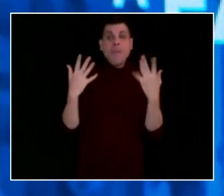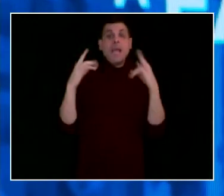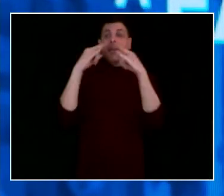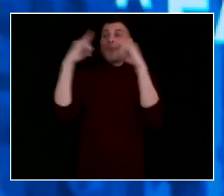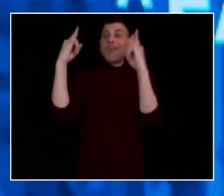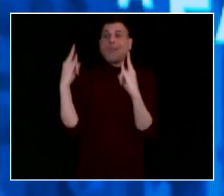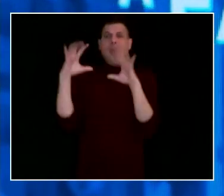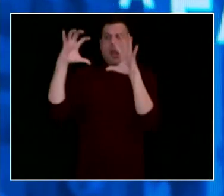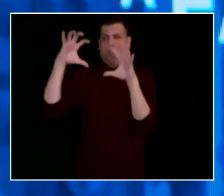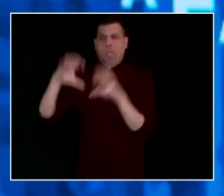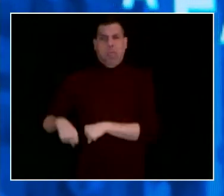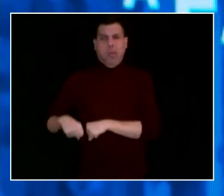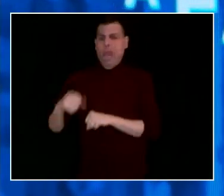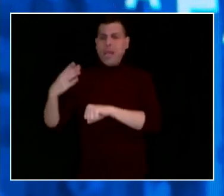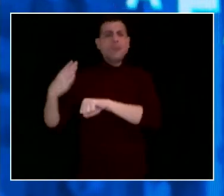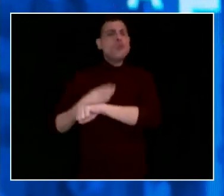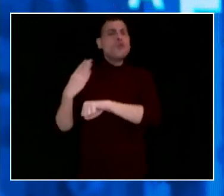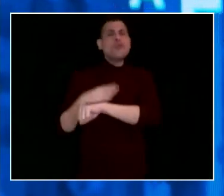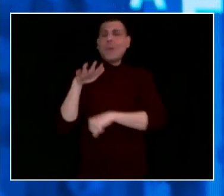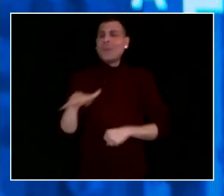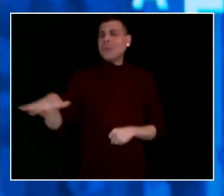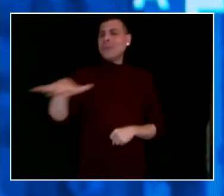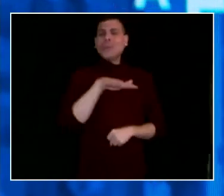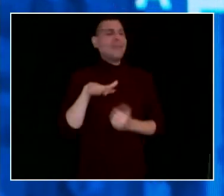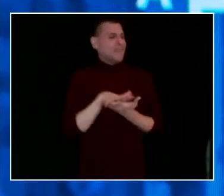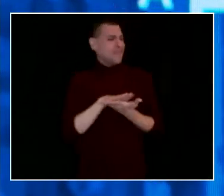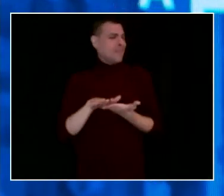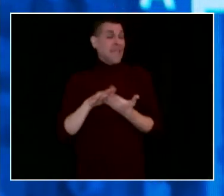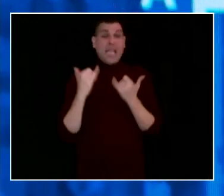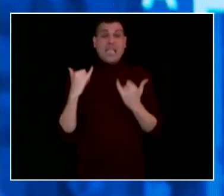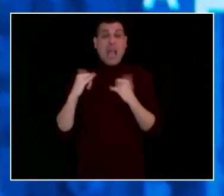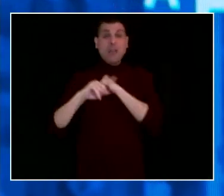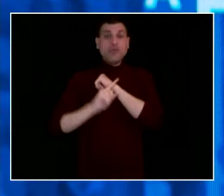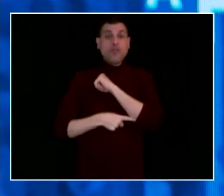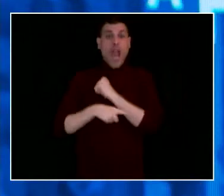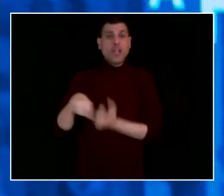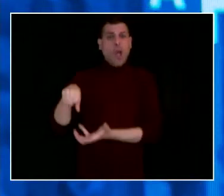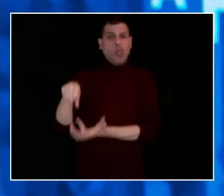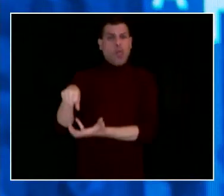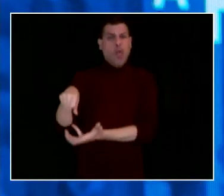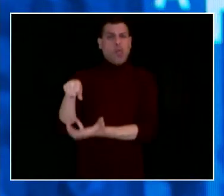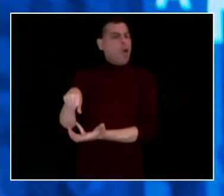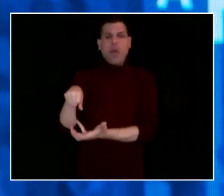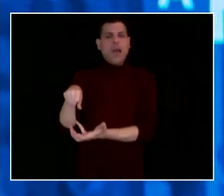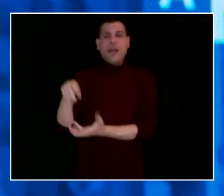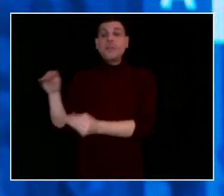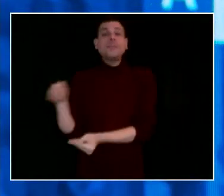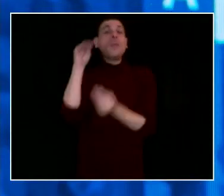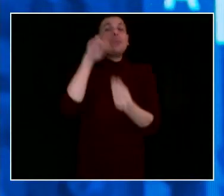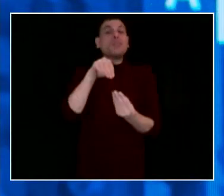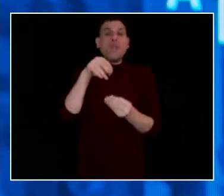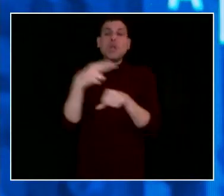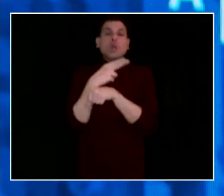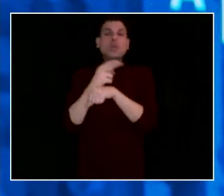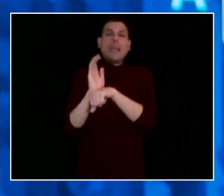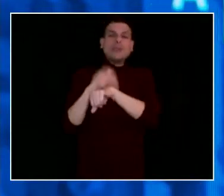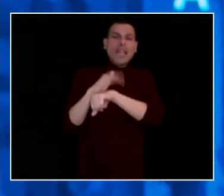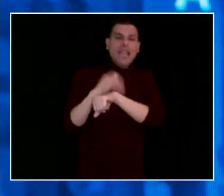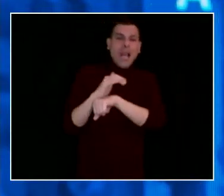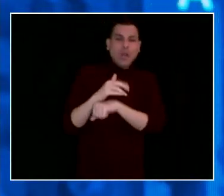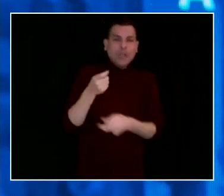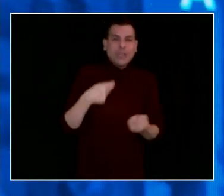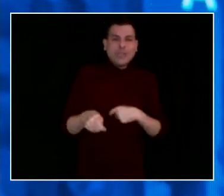revolution to move every single trash bag off our streets into containers. Great job when you were the commissioner, Commissioner